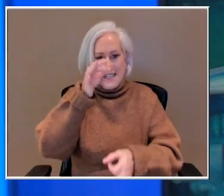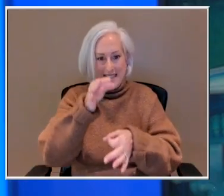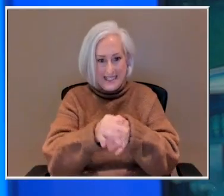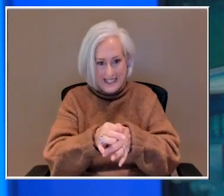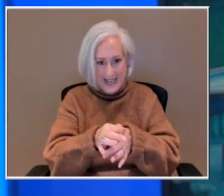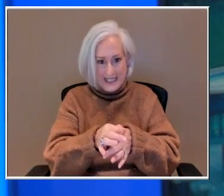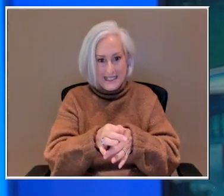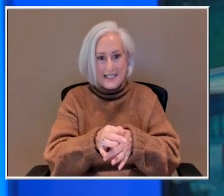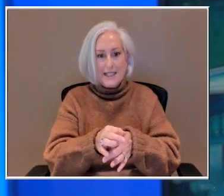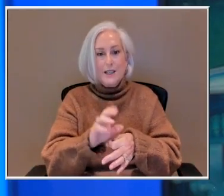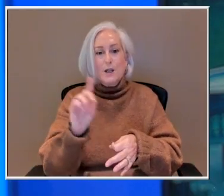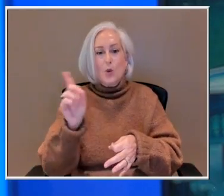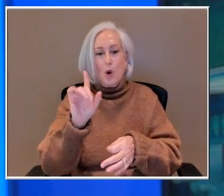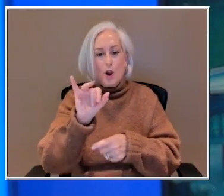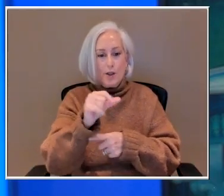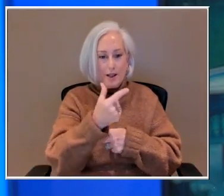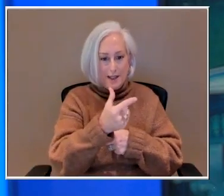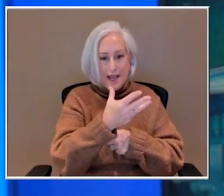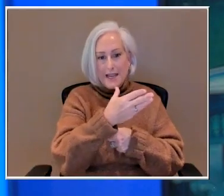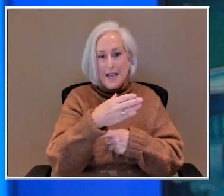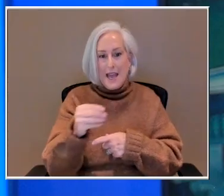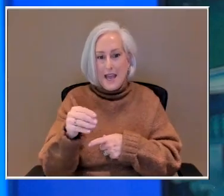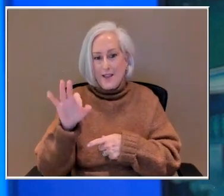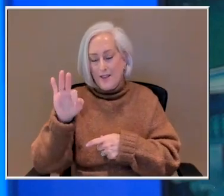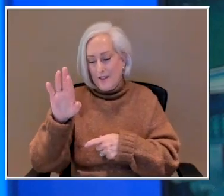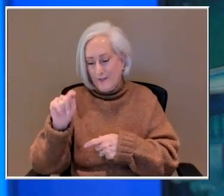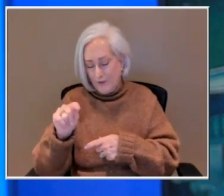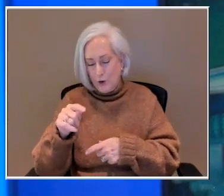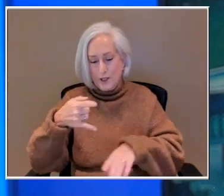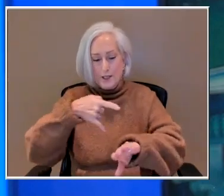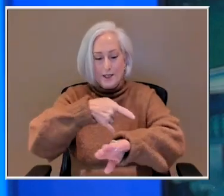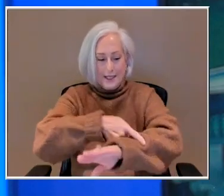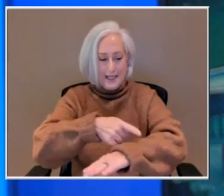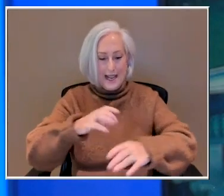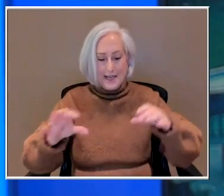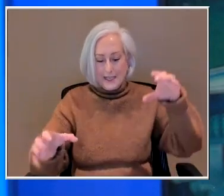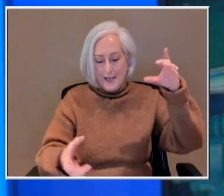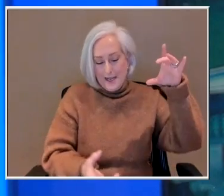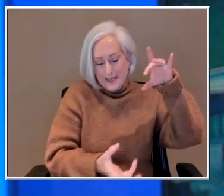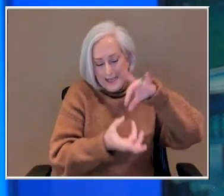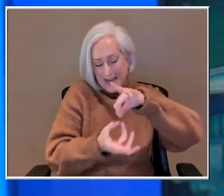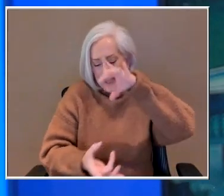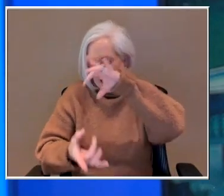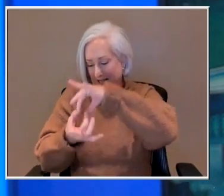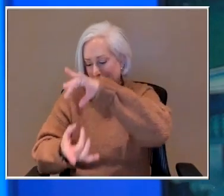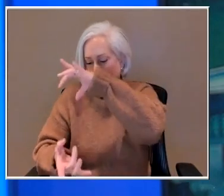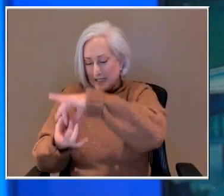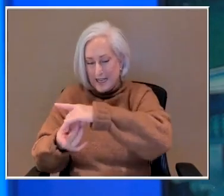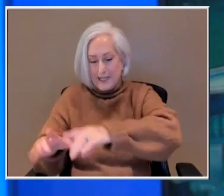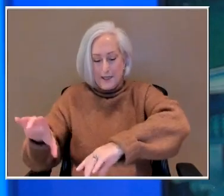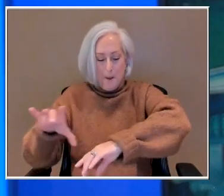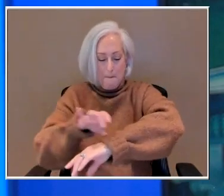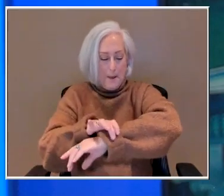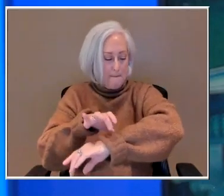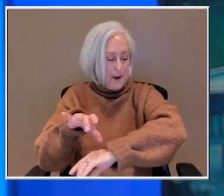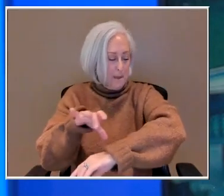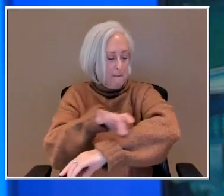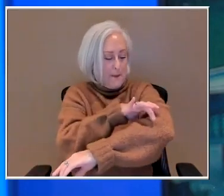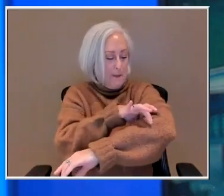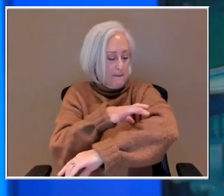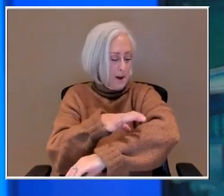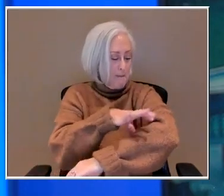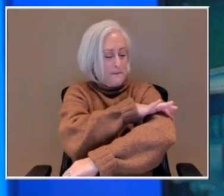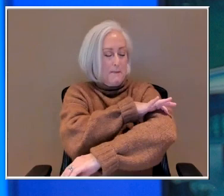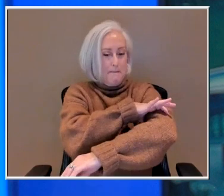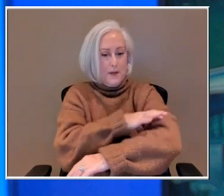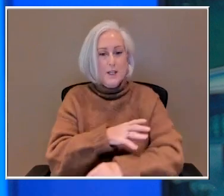that the foot goes into, and then the foot itself. And by the way, the foot can be anything you want. You can have a flex foot or a